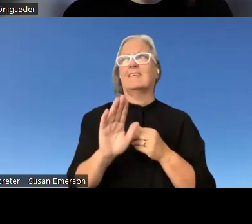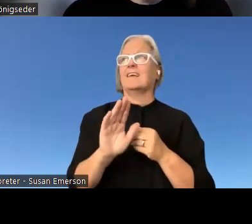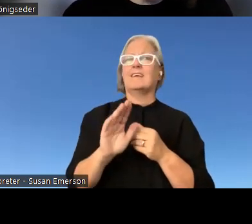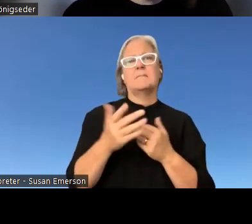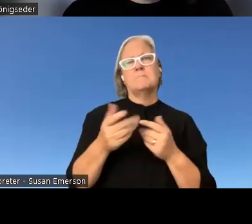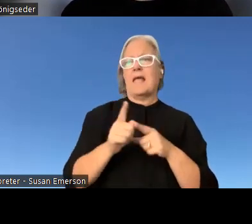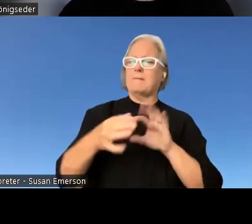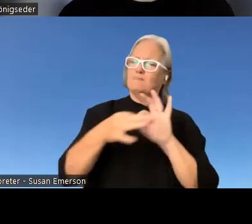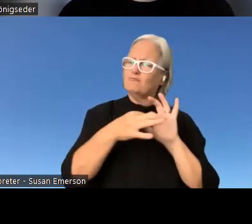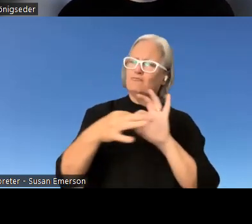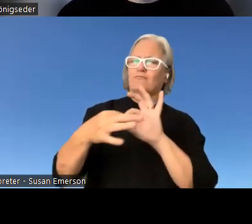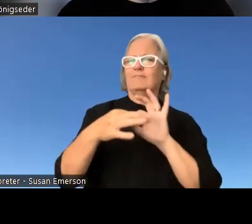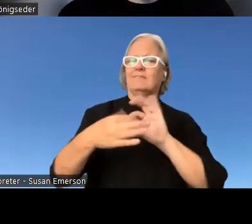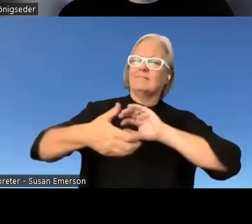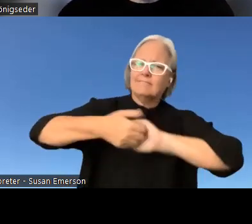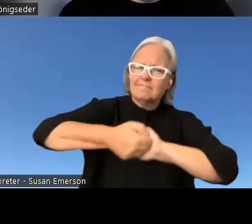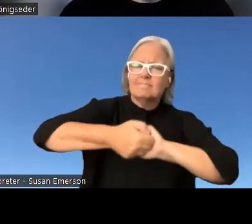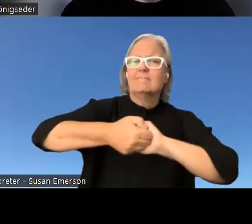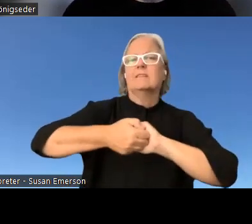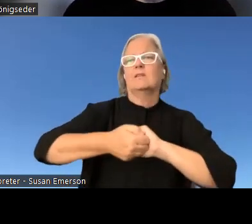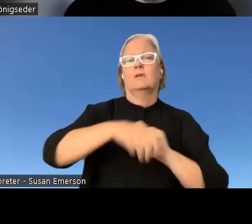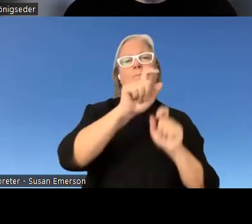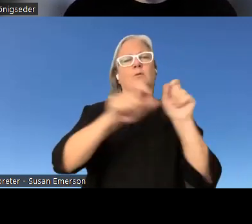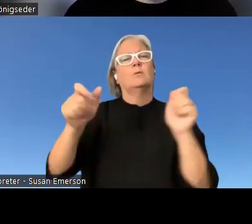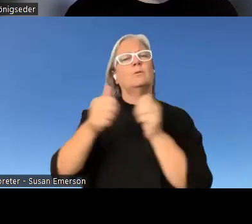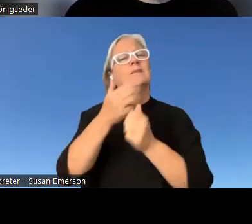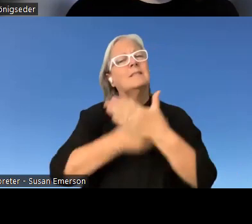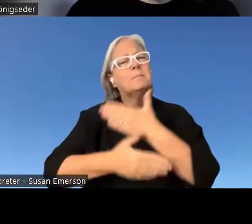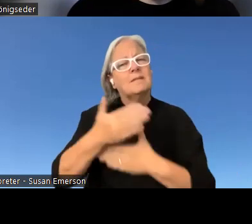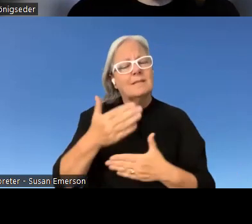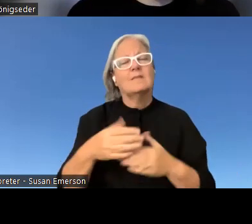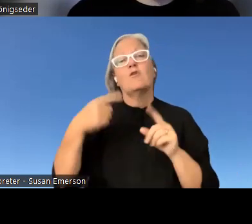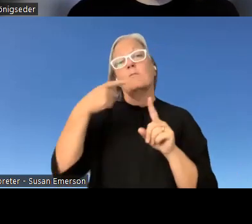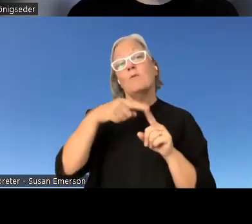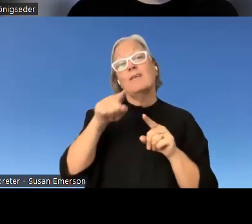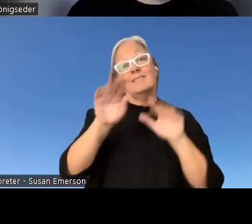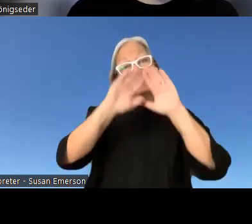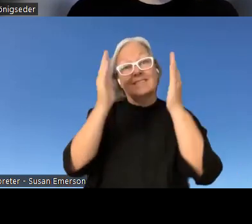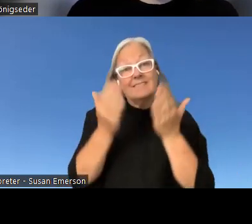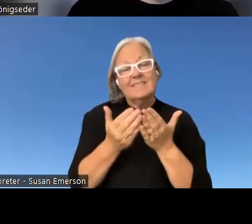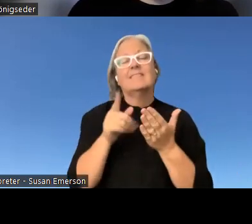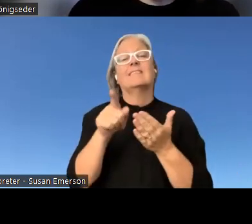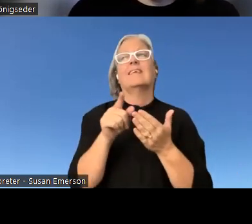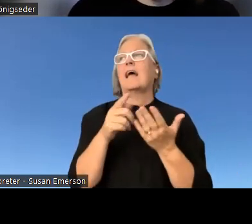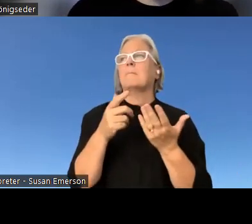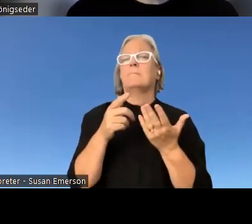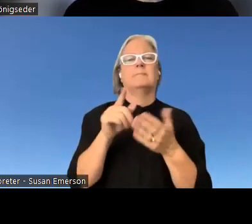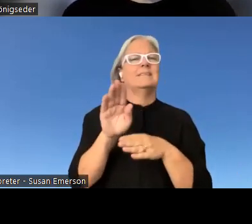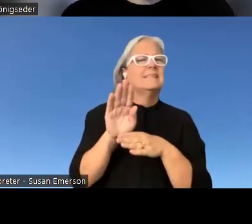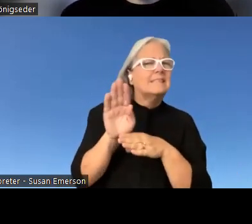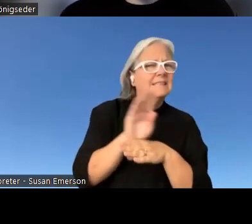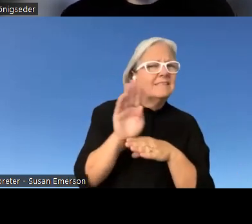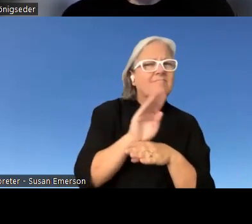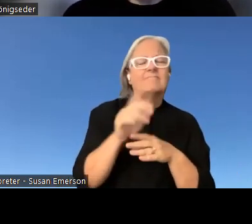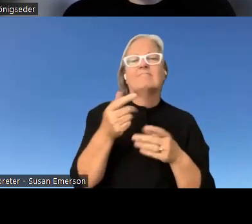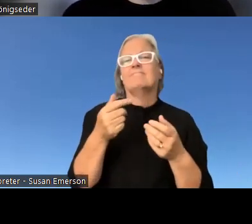with disabilities. It's a great opportunity to engage also with international business-related networks and standard setters, of